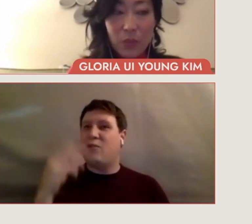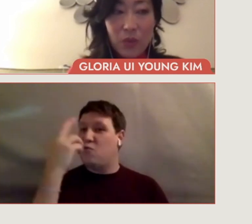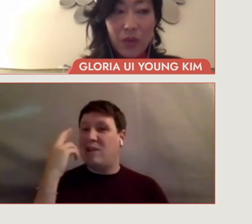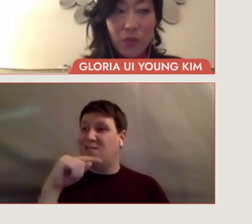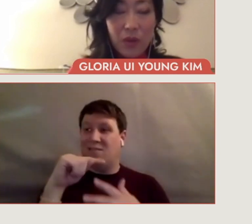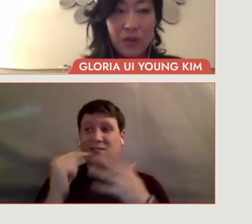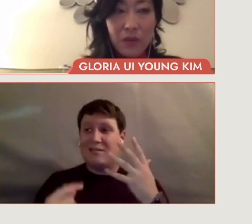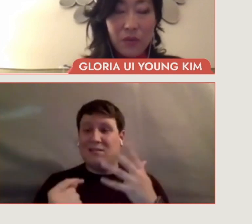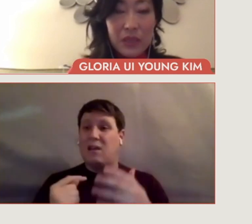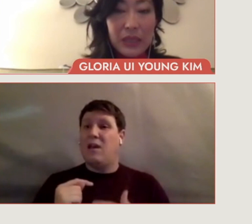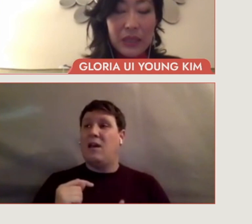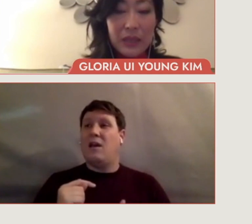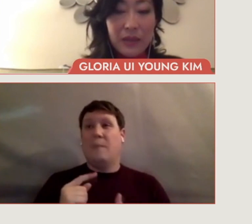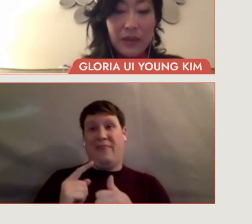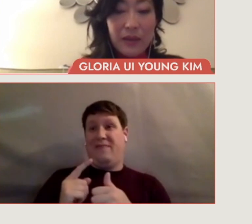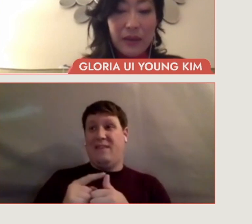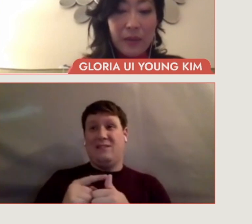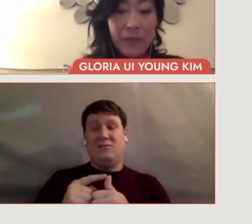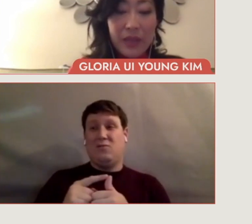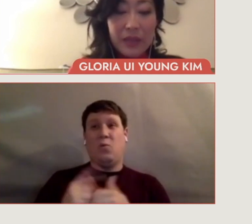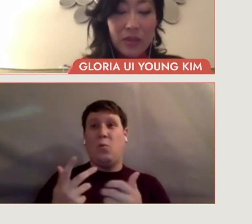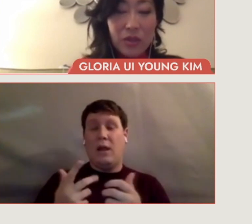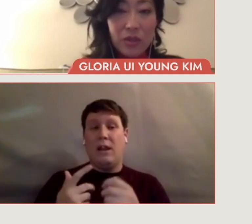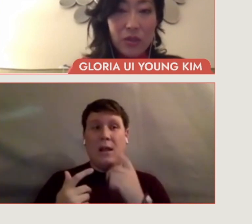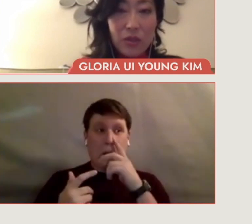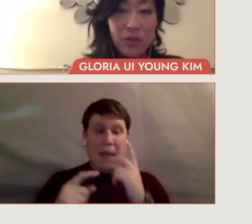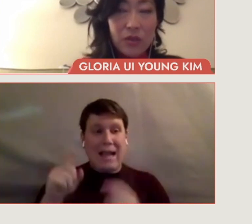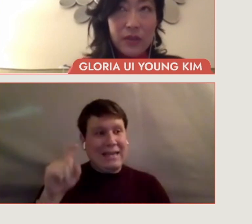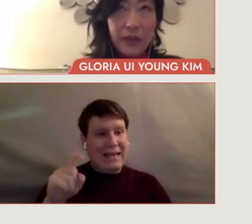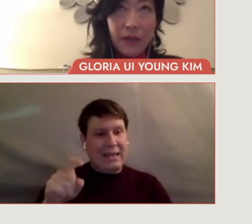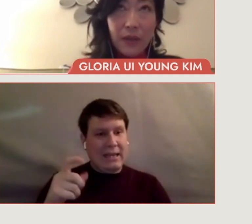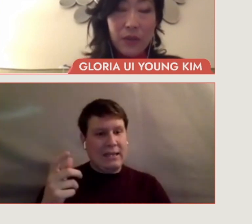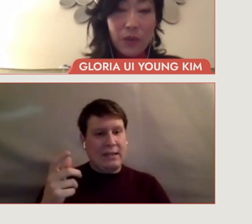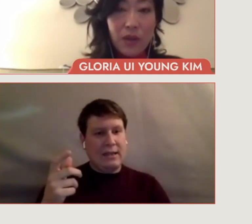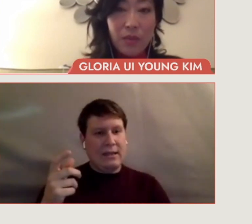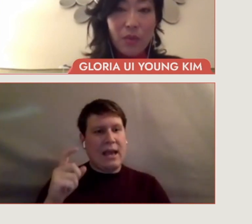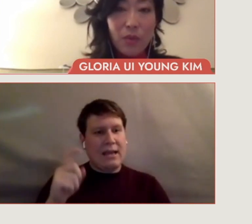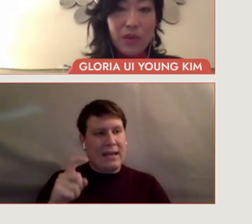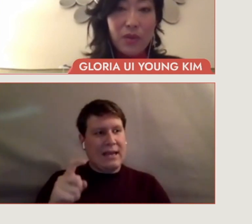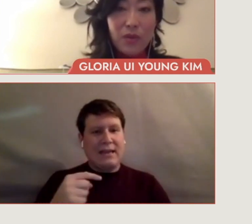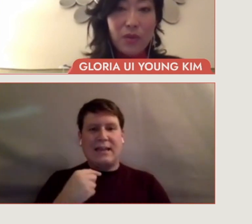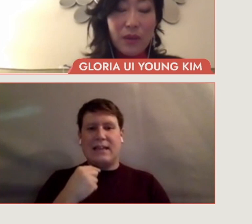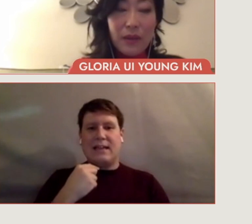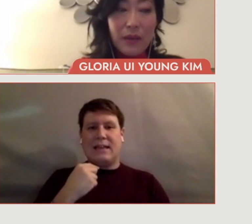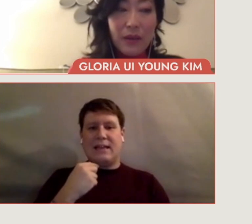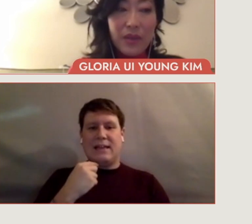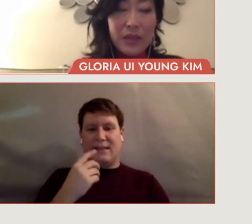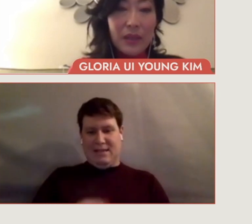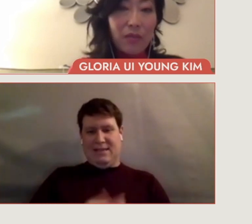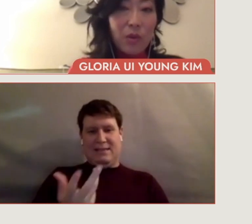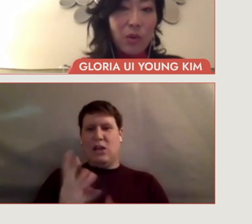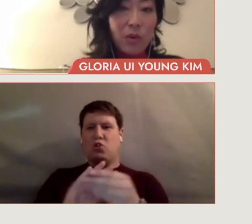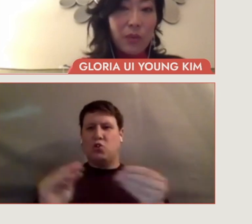reasons. And one was that I needed to tell a story about a woman who is